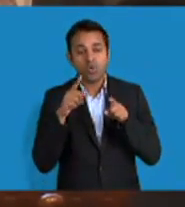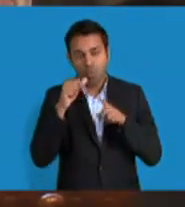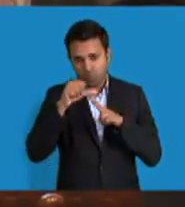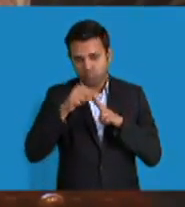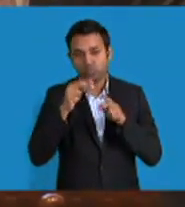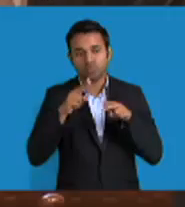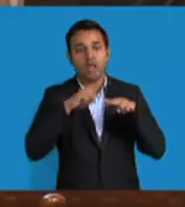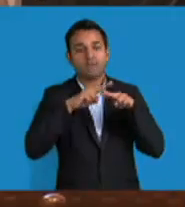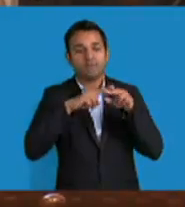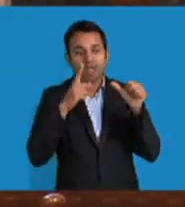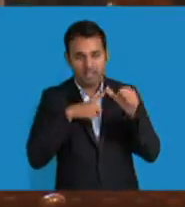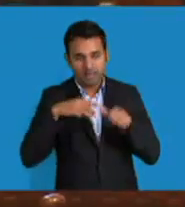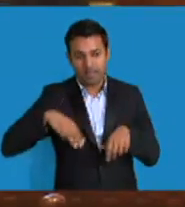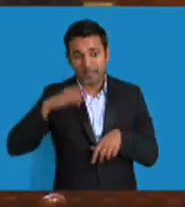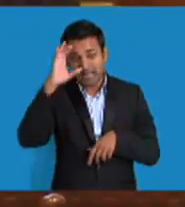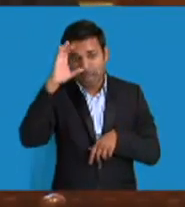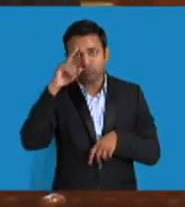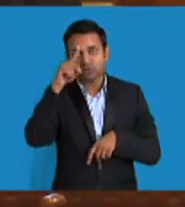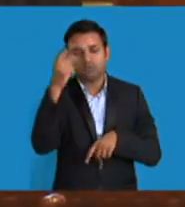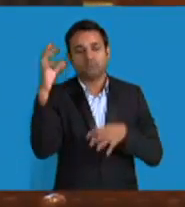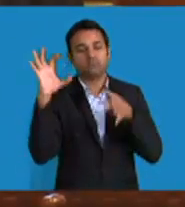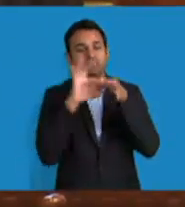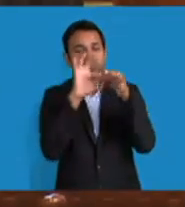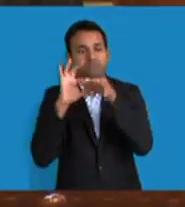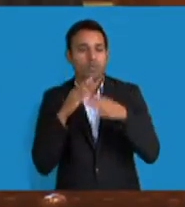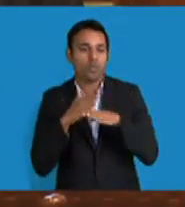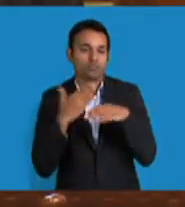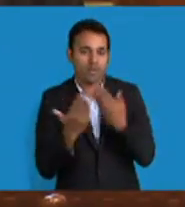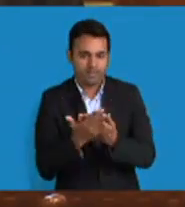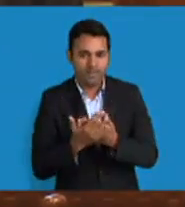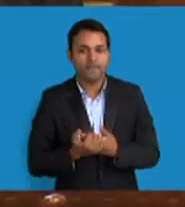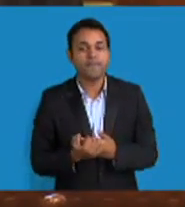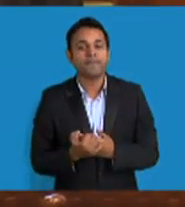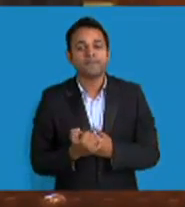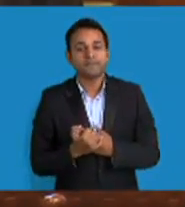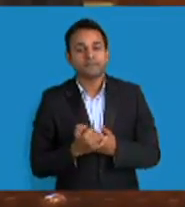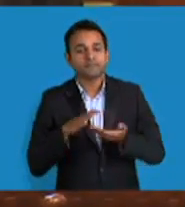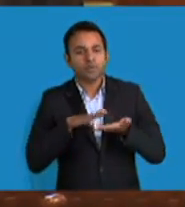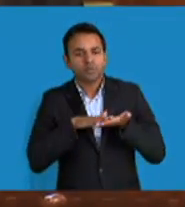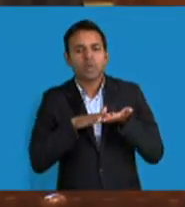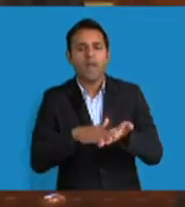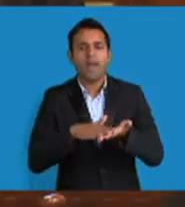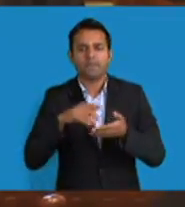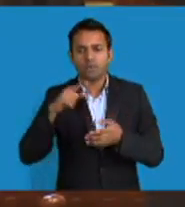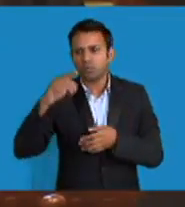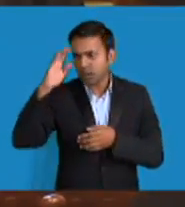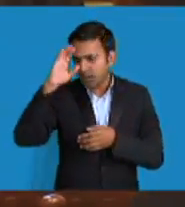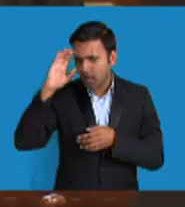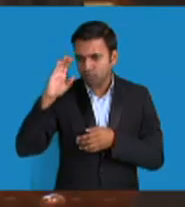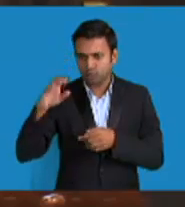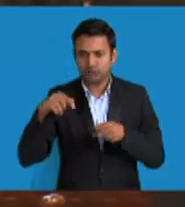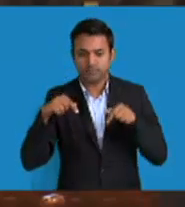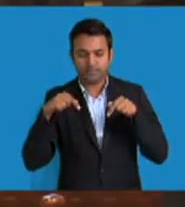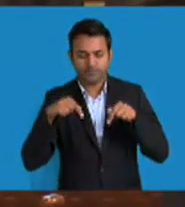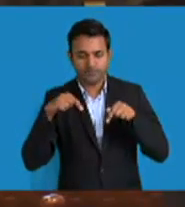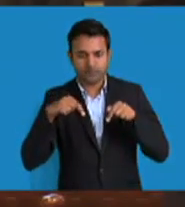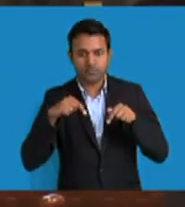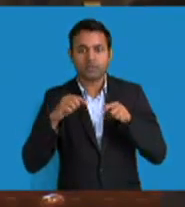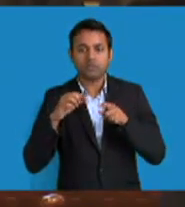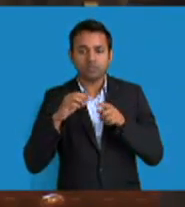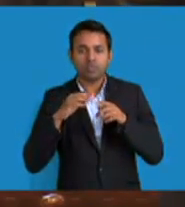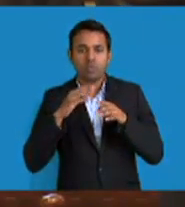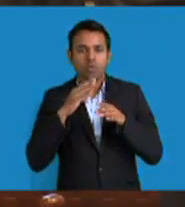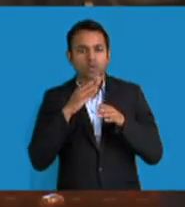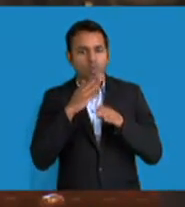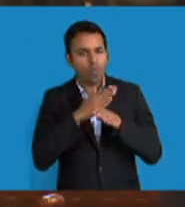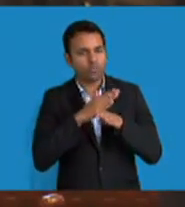to foster regional capabilities aimed at ensuring national food and economic security in the